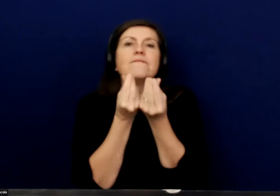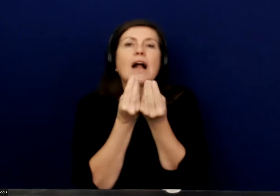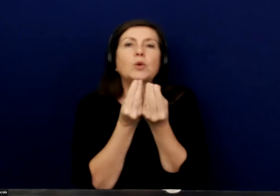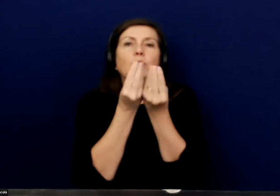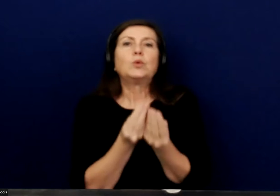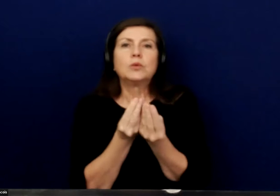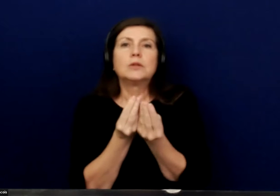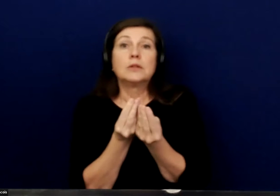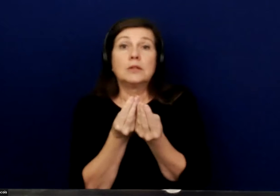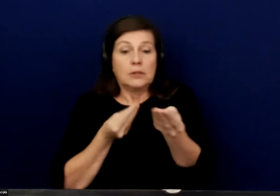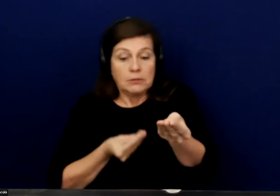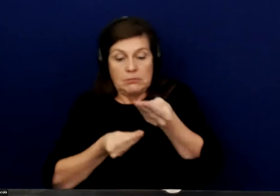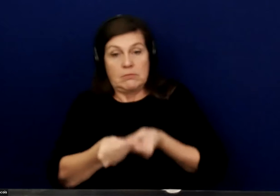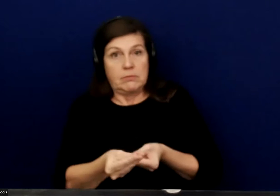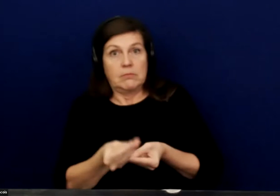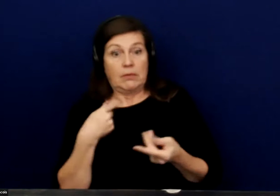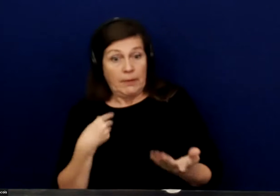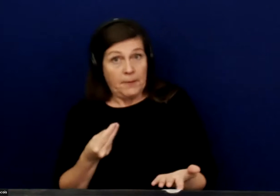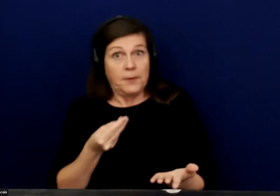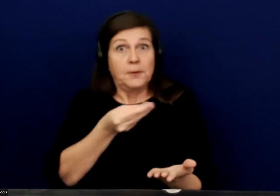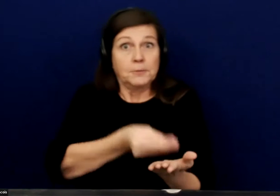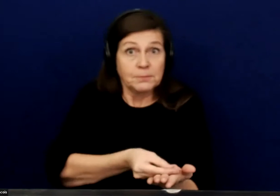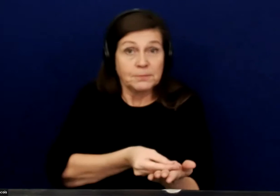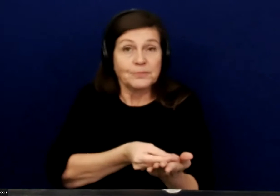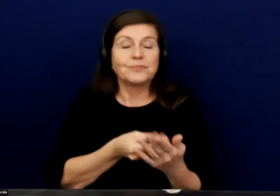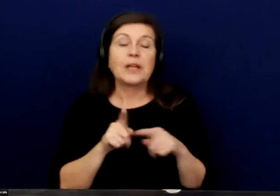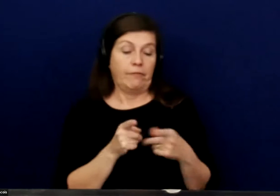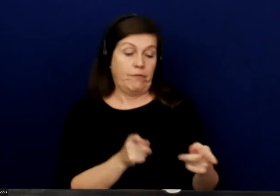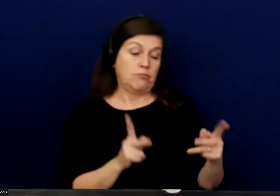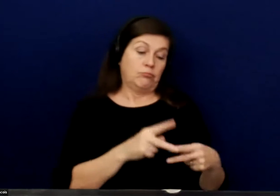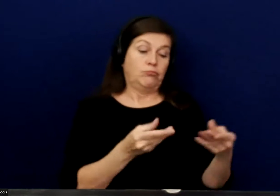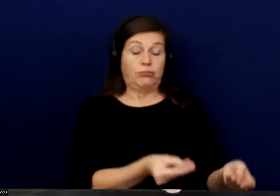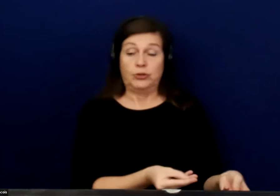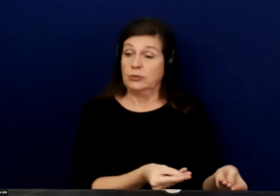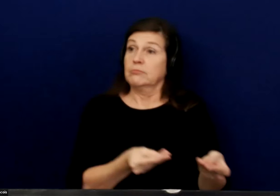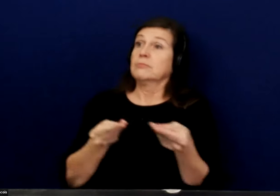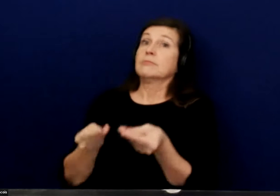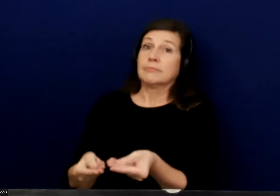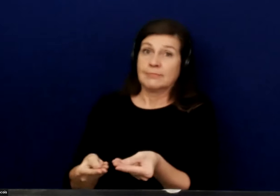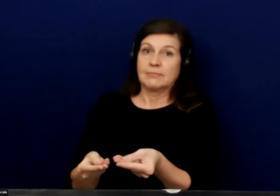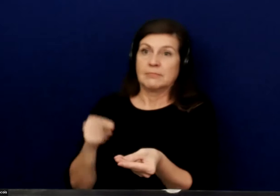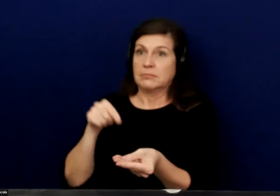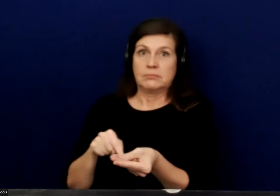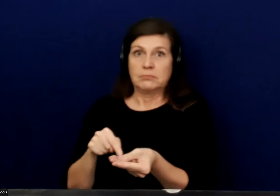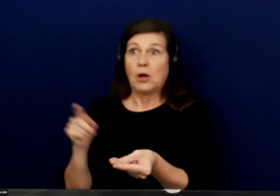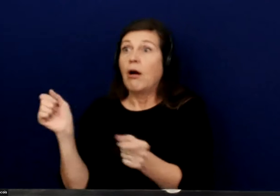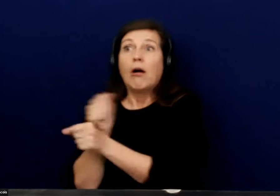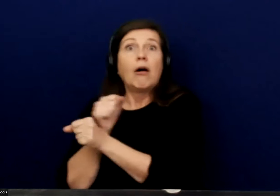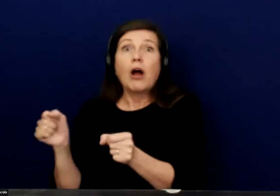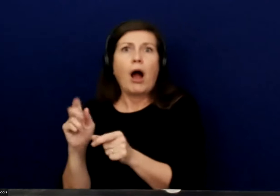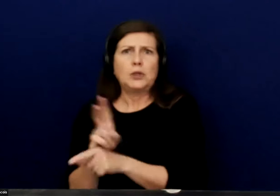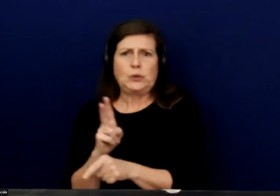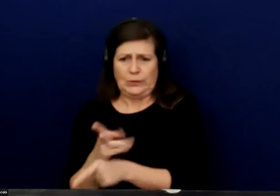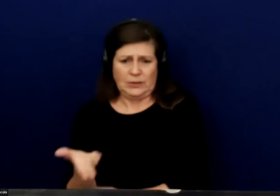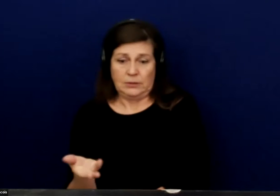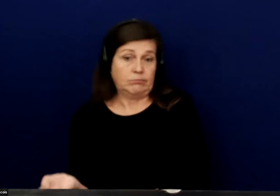to do with money. Because if you, I mean, it's self-evident that if you produce something that is not possible to use, then it will be